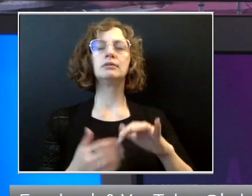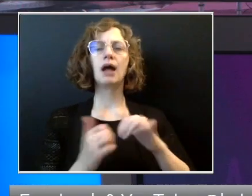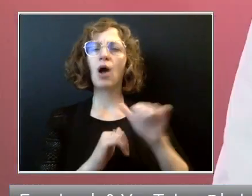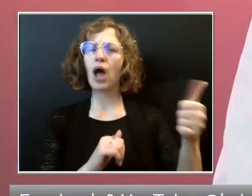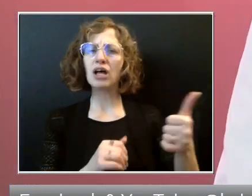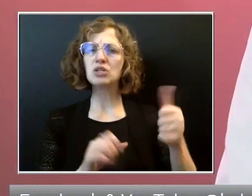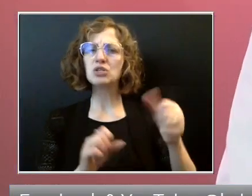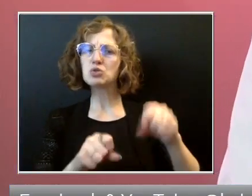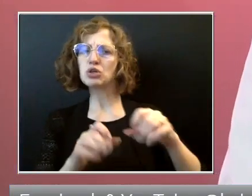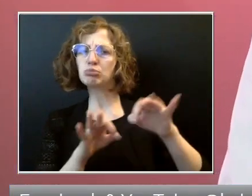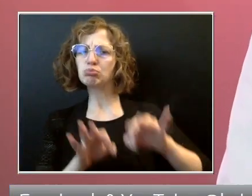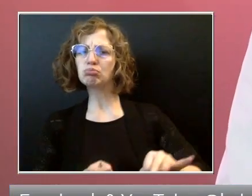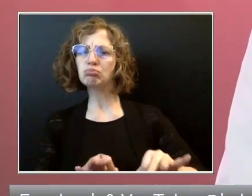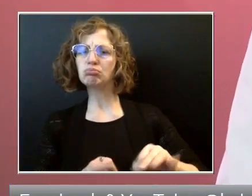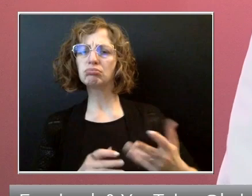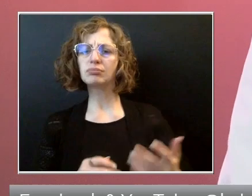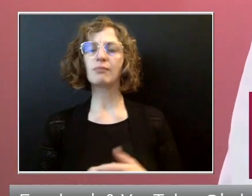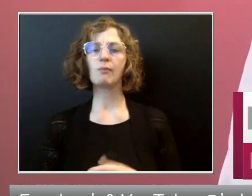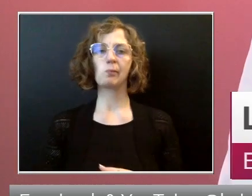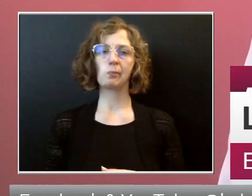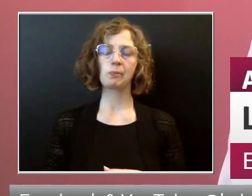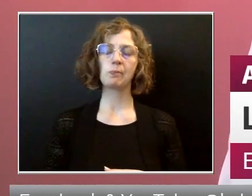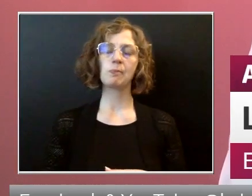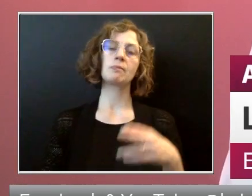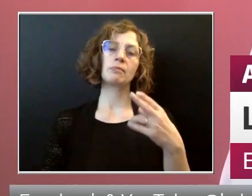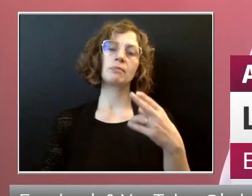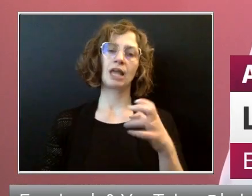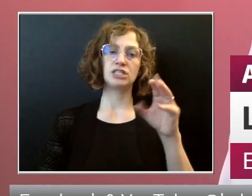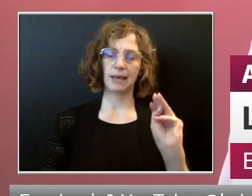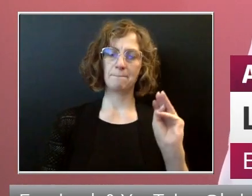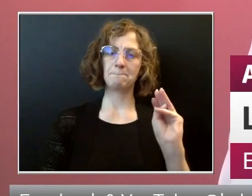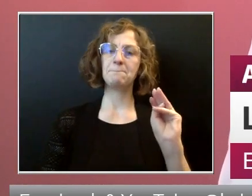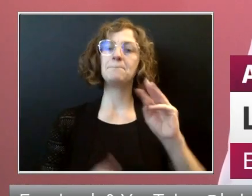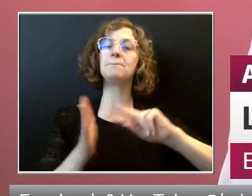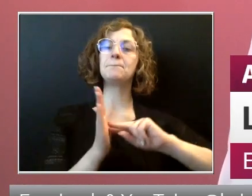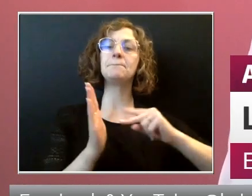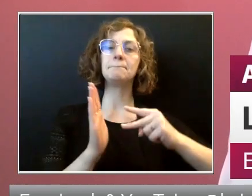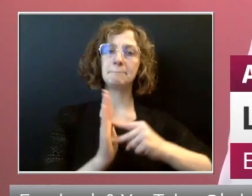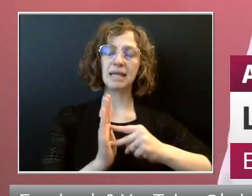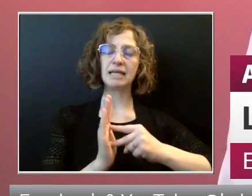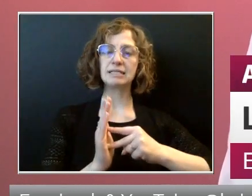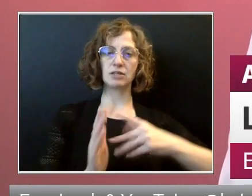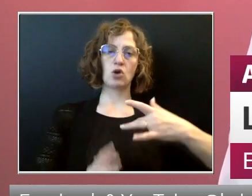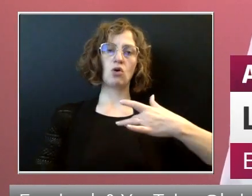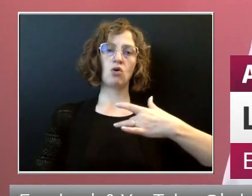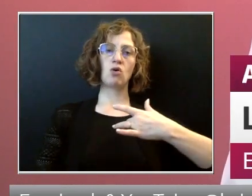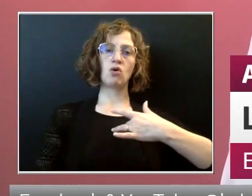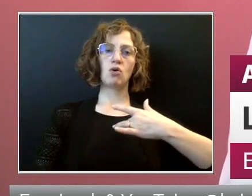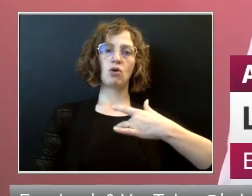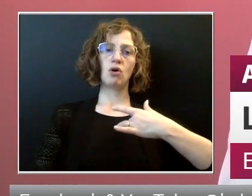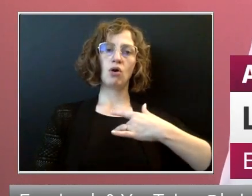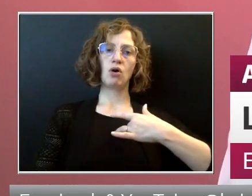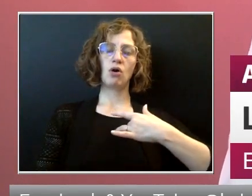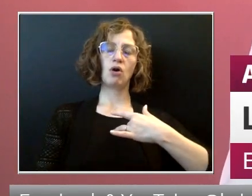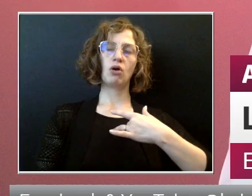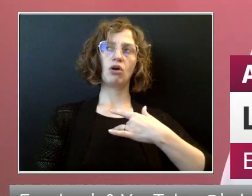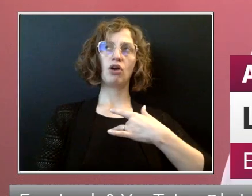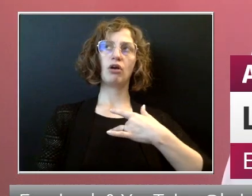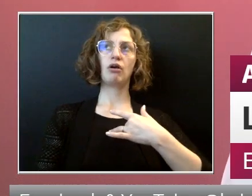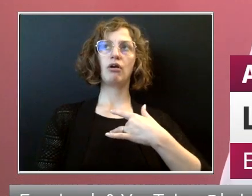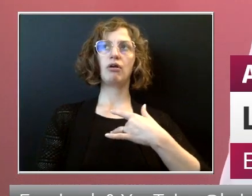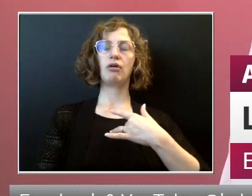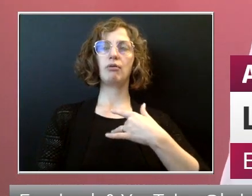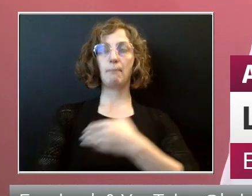So hypertrophic cardiomyopathy is an abnormal thickening of part or all of the heart